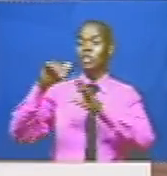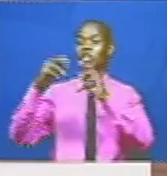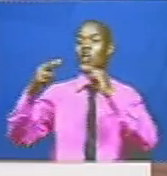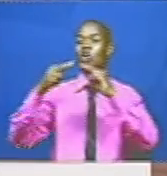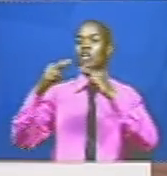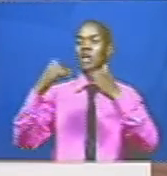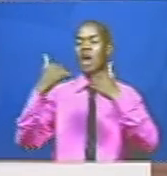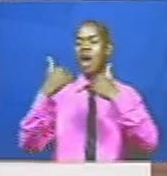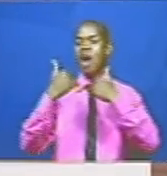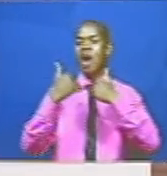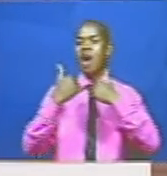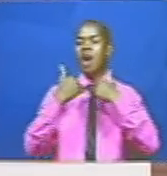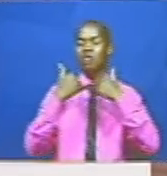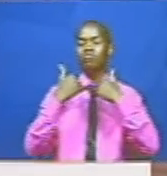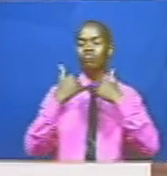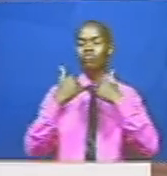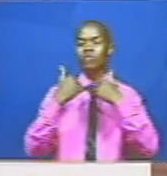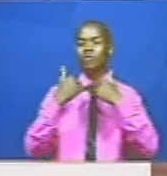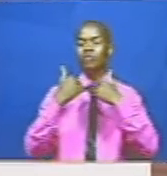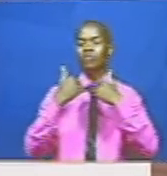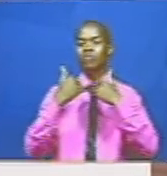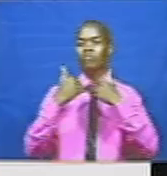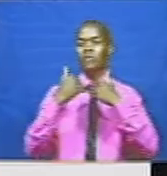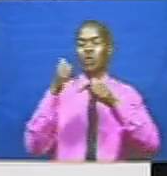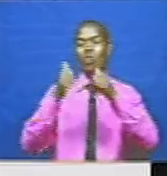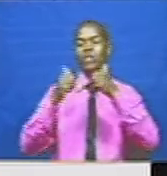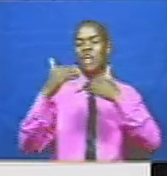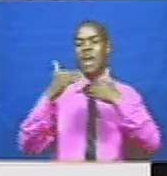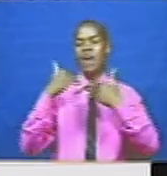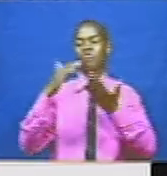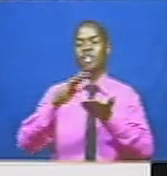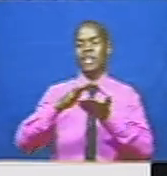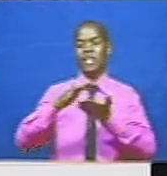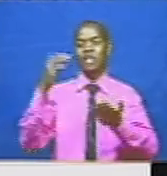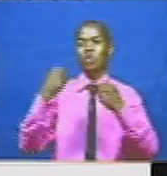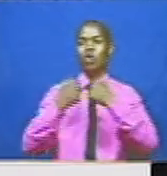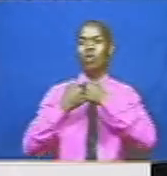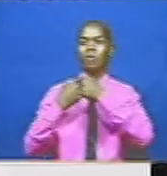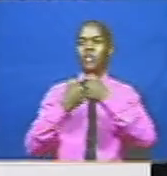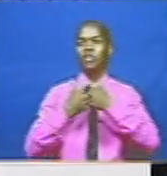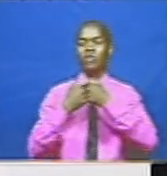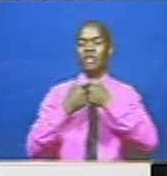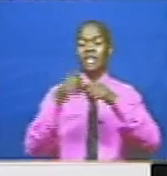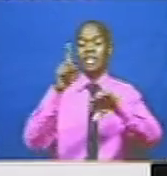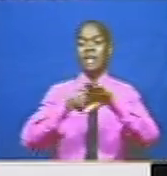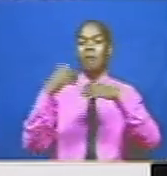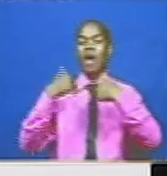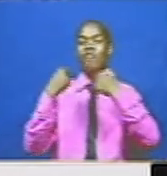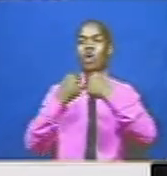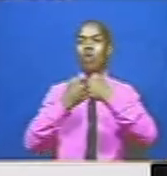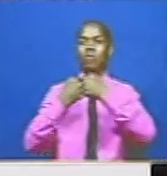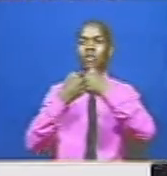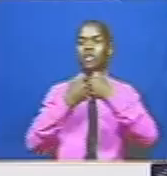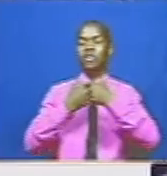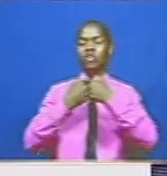camps coming up and hotels, which has increased the competition, which is a good thing. When there's a competition, when the competition is